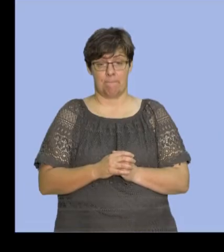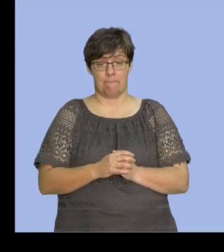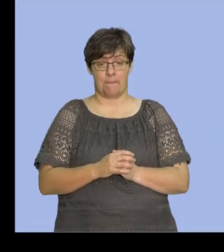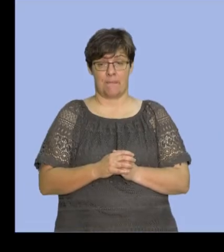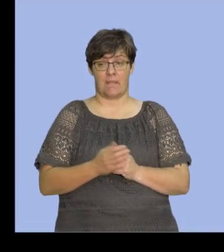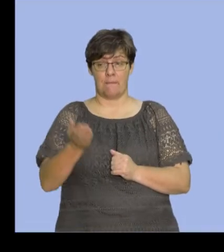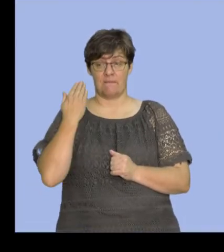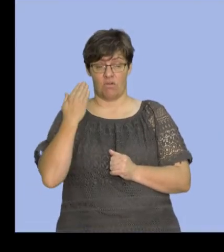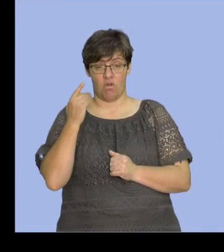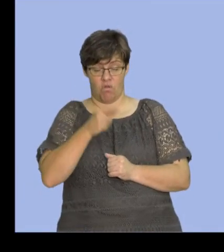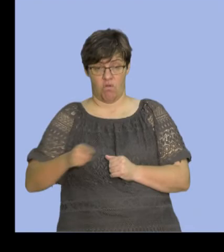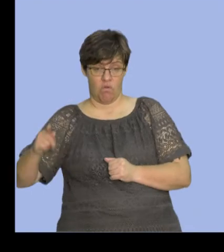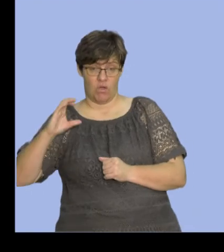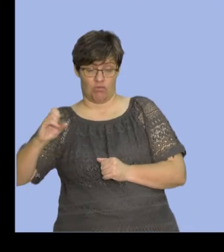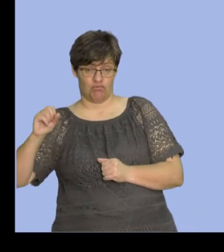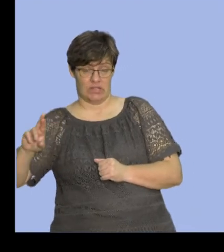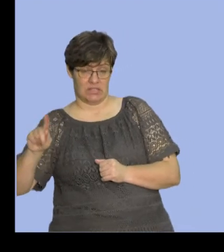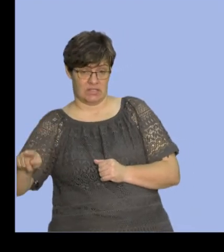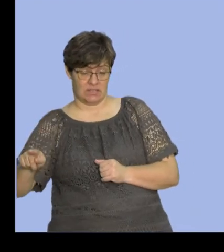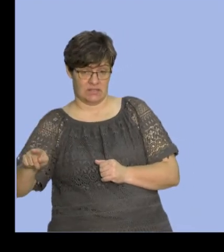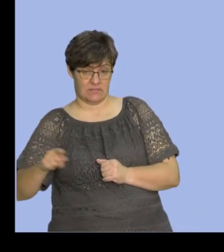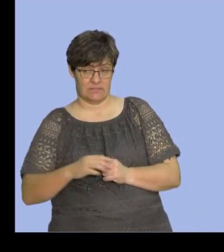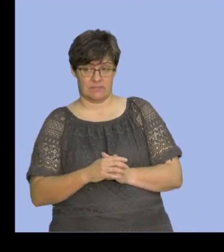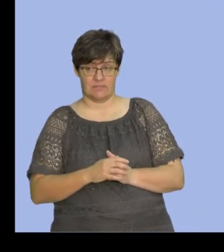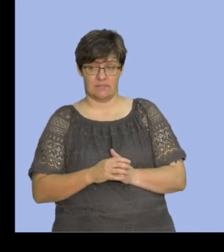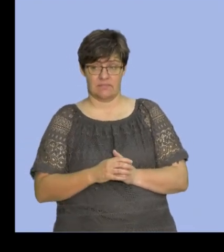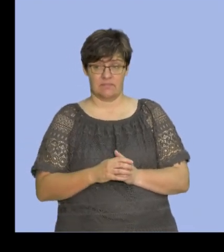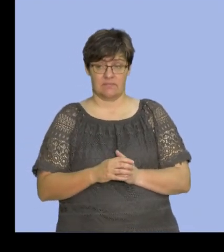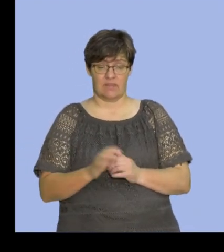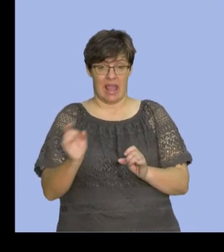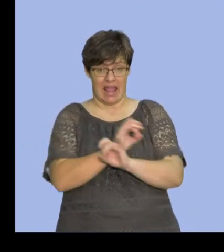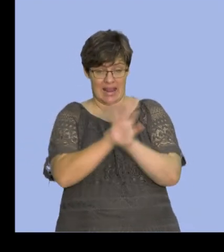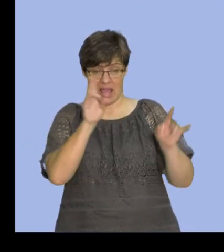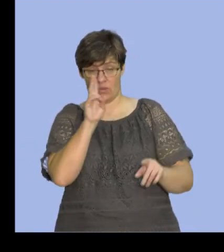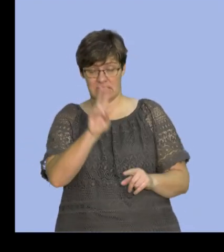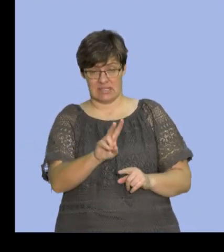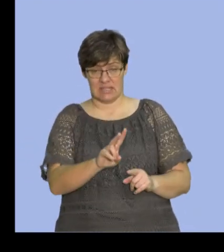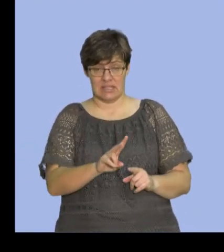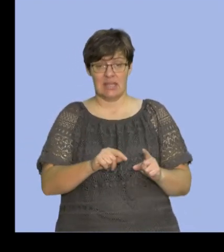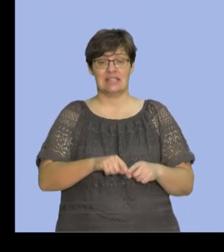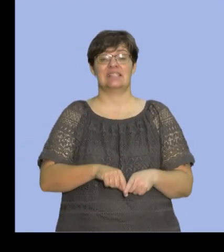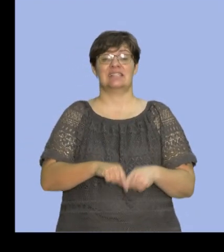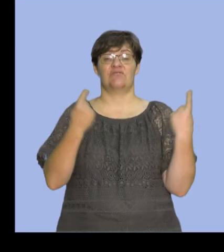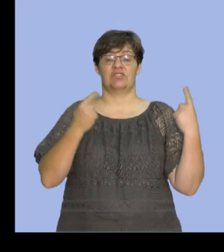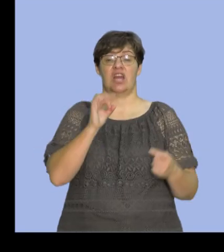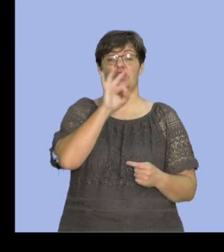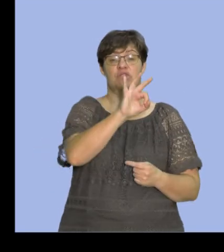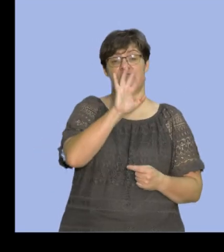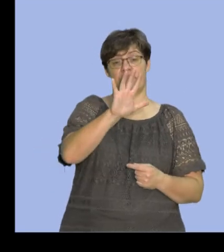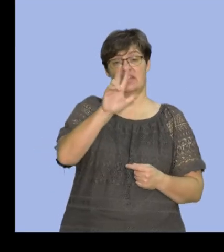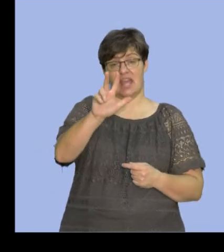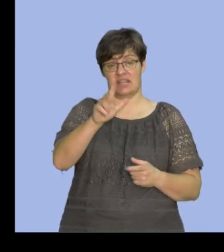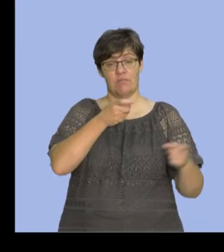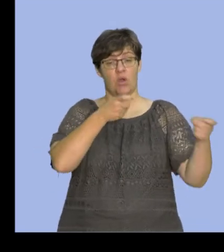was entered there, right? And clearly you can see it's different to the 358 in